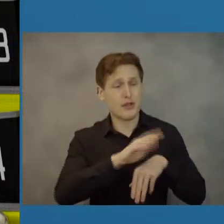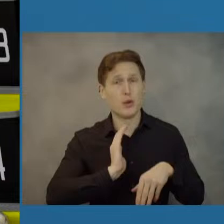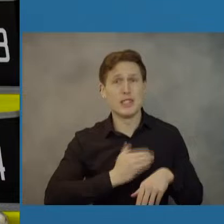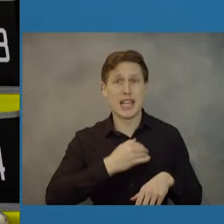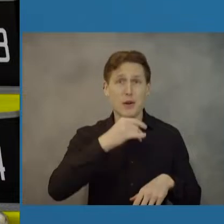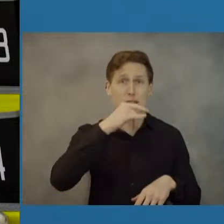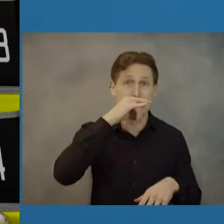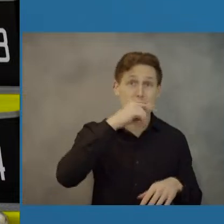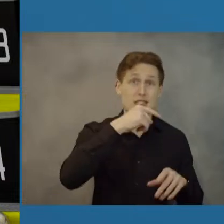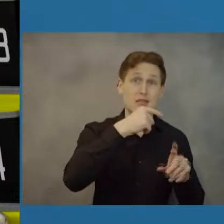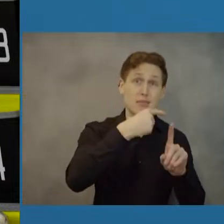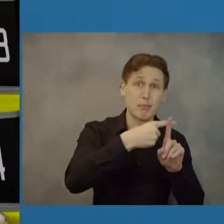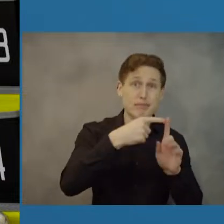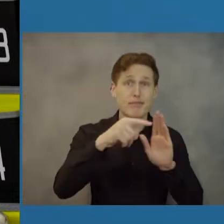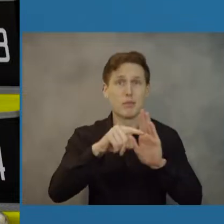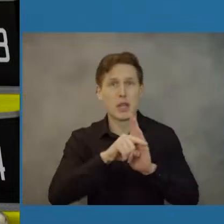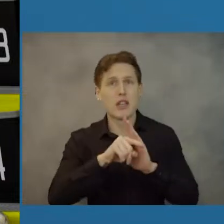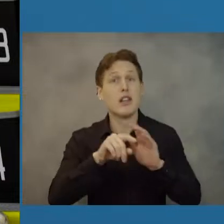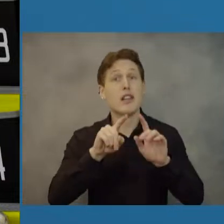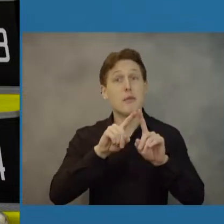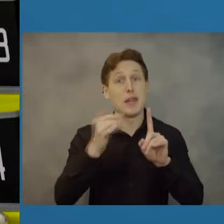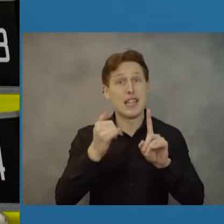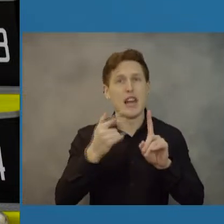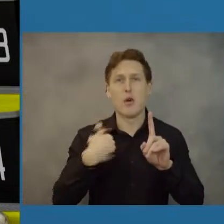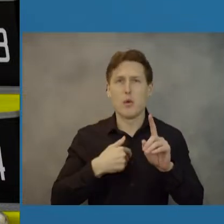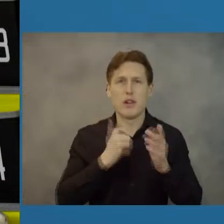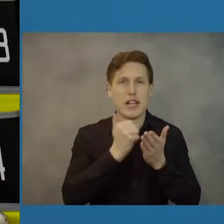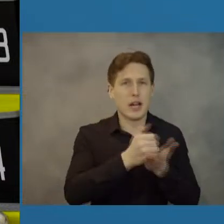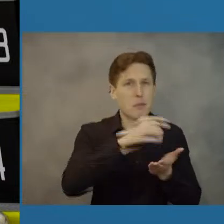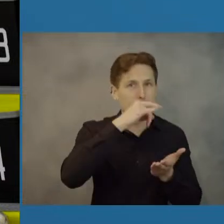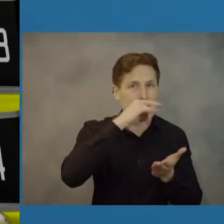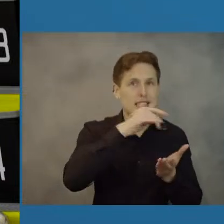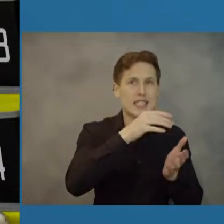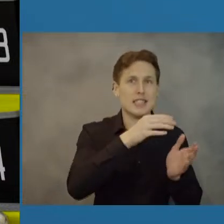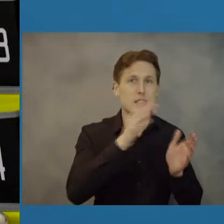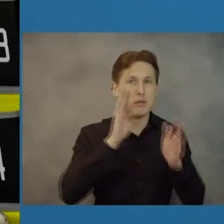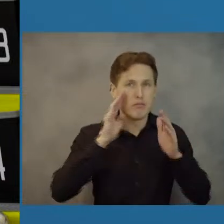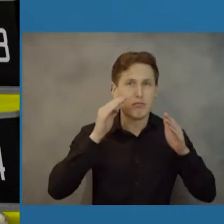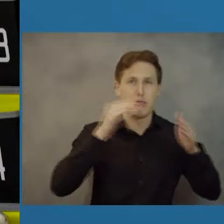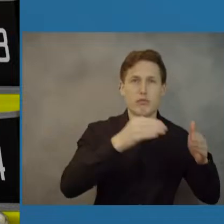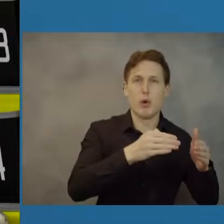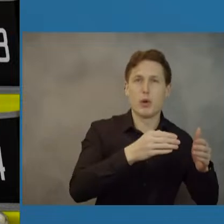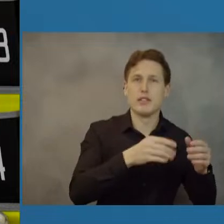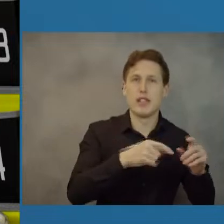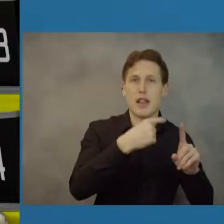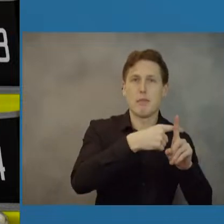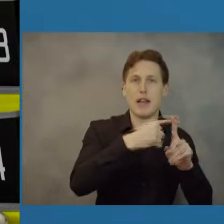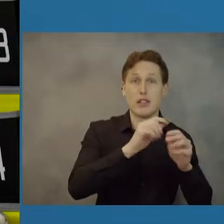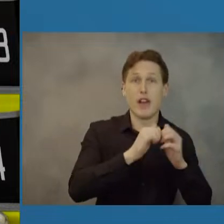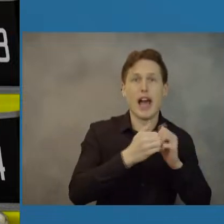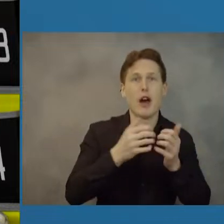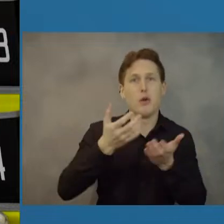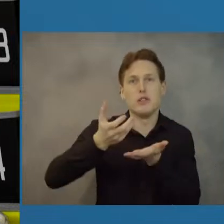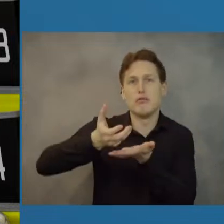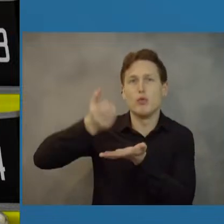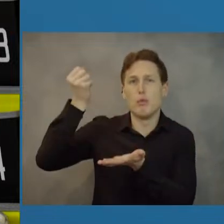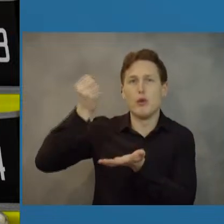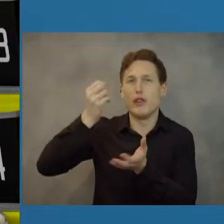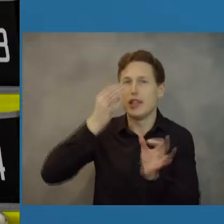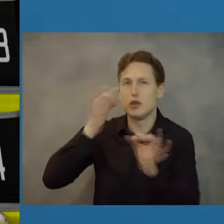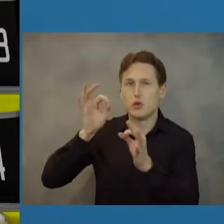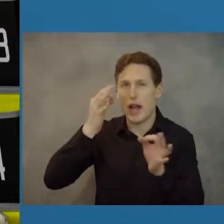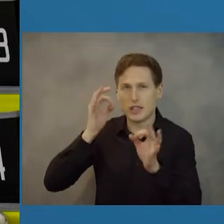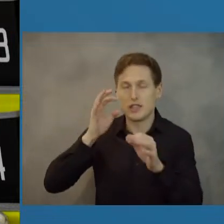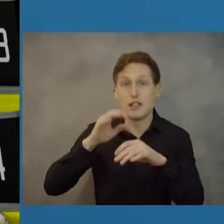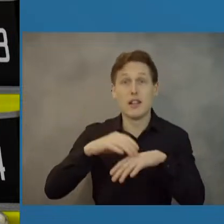them climb back into the light. But removing distractions is just the first step. Our schools must be